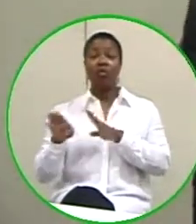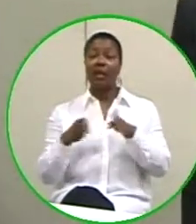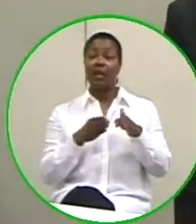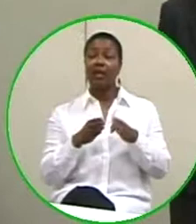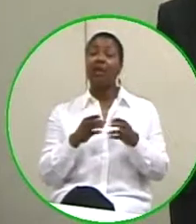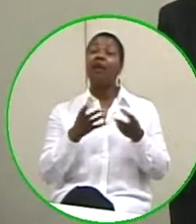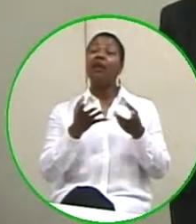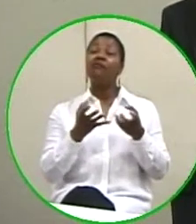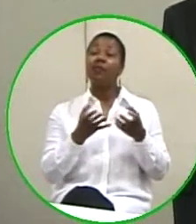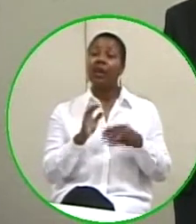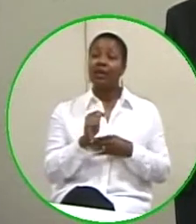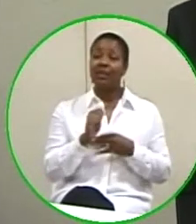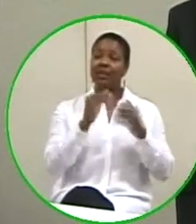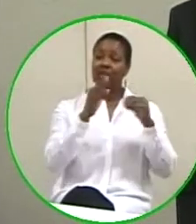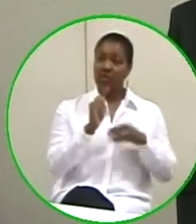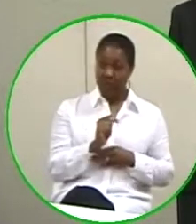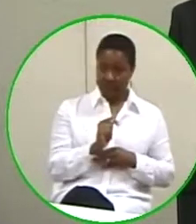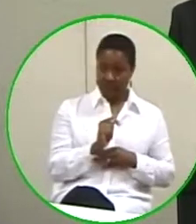is if you want it, teach it.